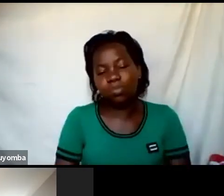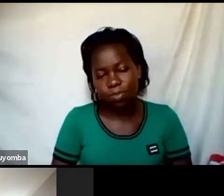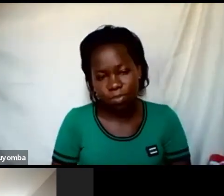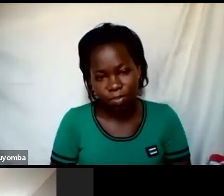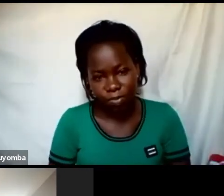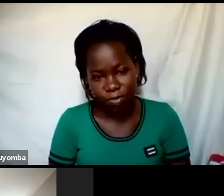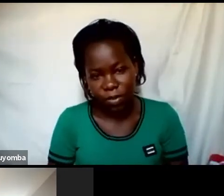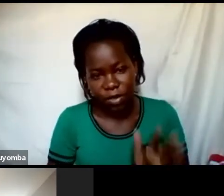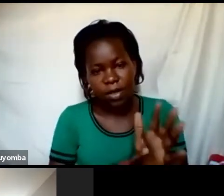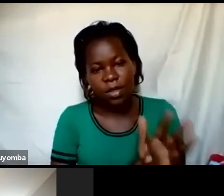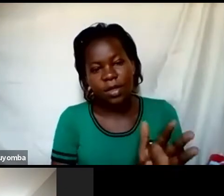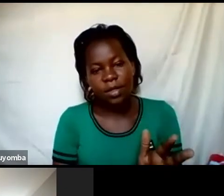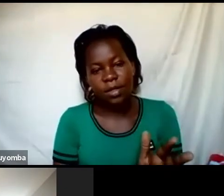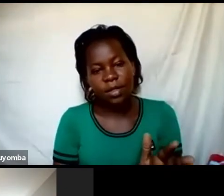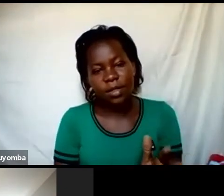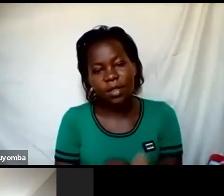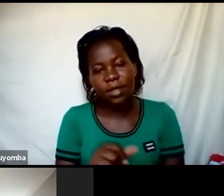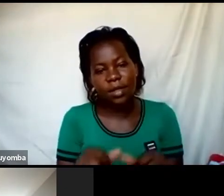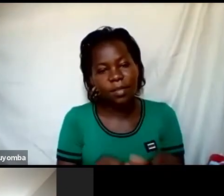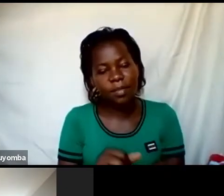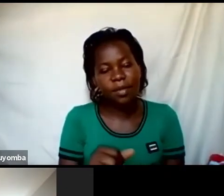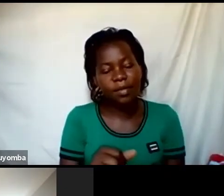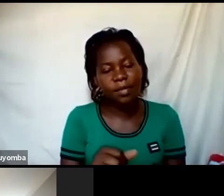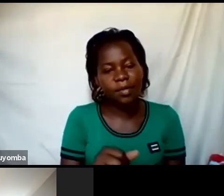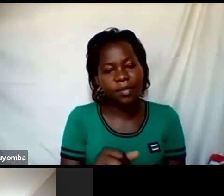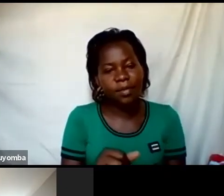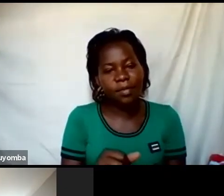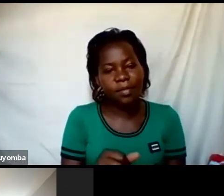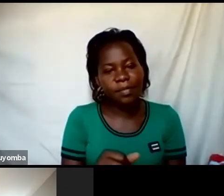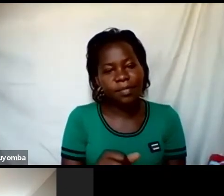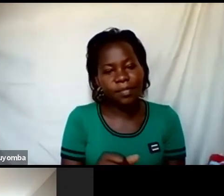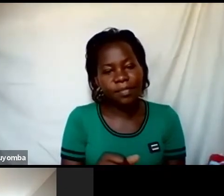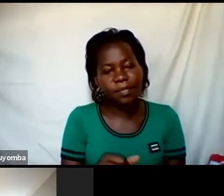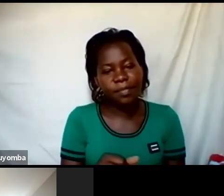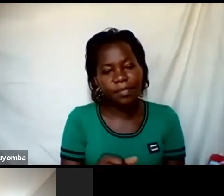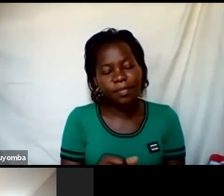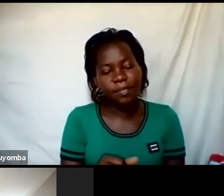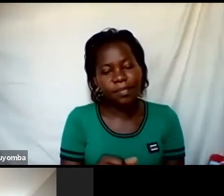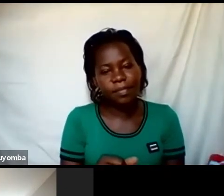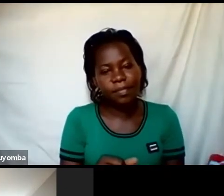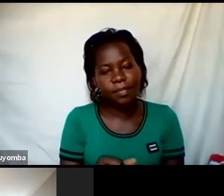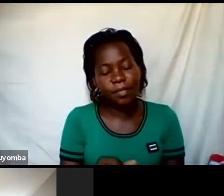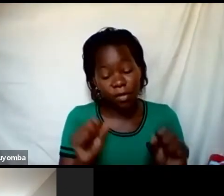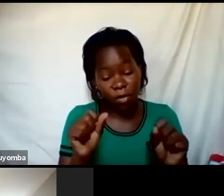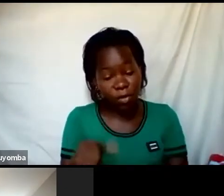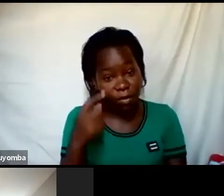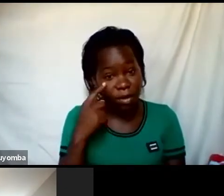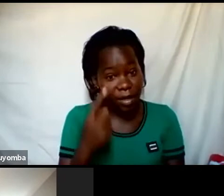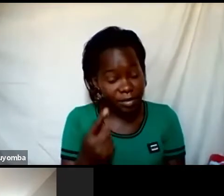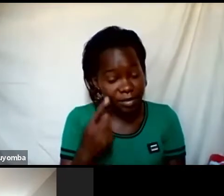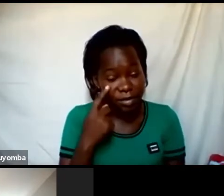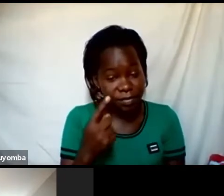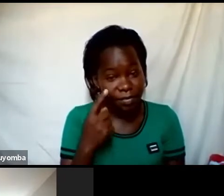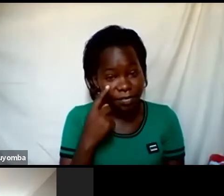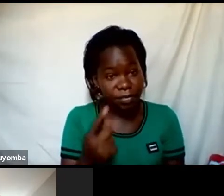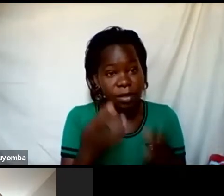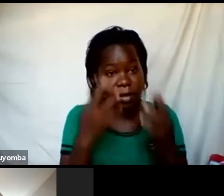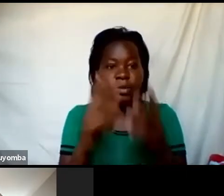less than 5 million crates. We are now targeting 50 million. So you can see that you start small,